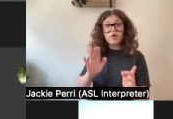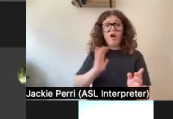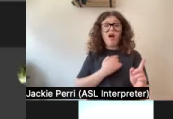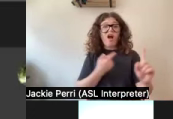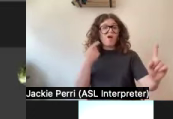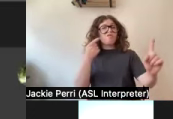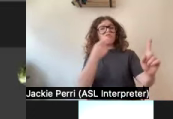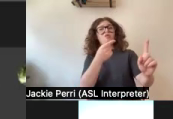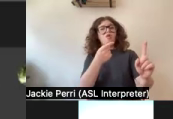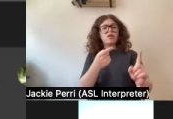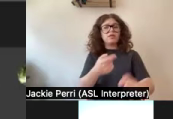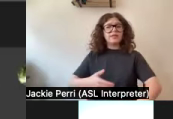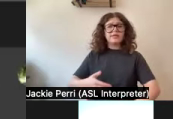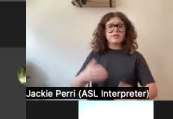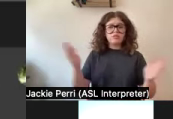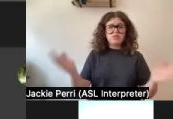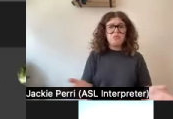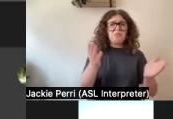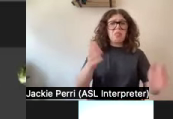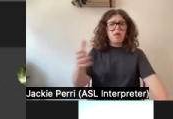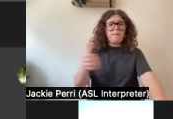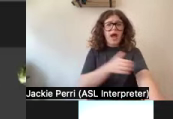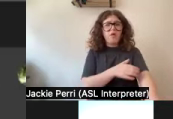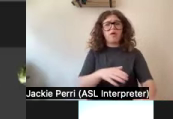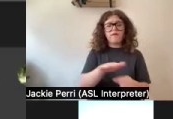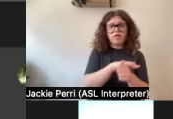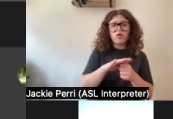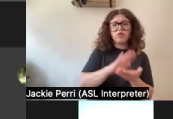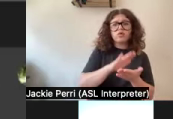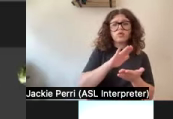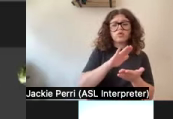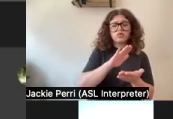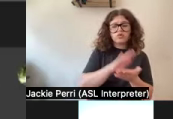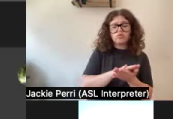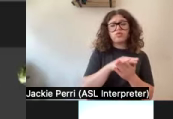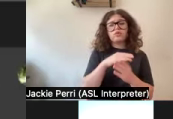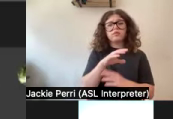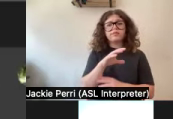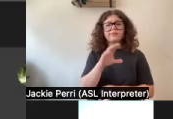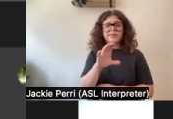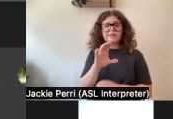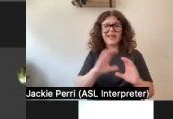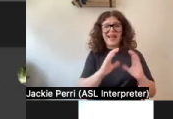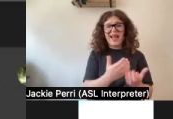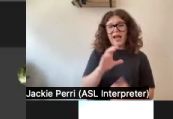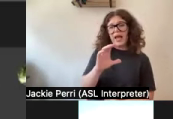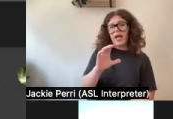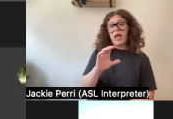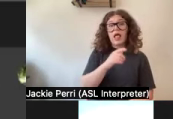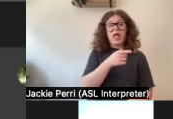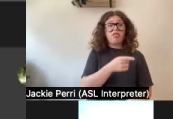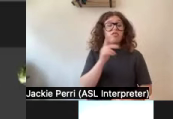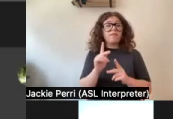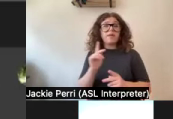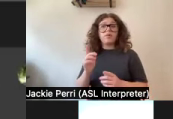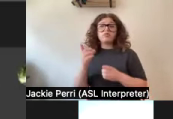the power of local school councils and of caregivers directly in the community so that caregivers can advocate with